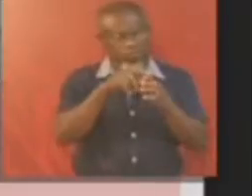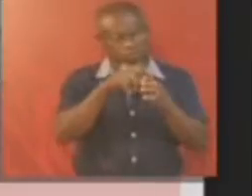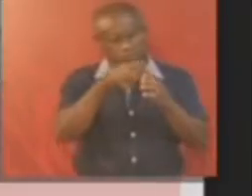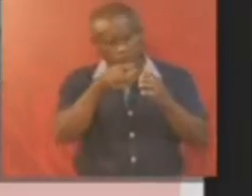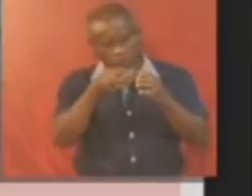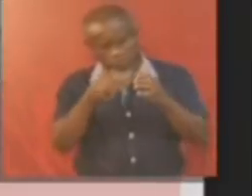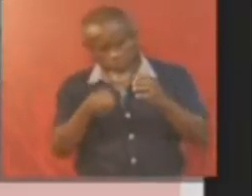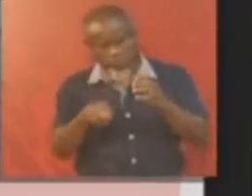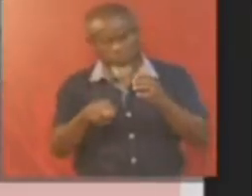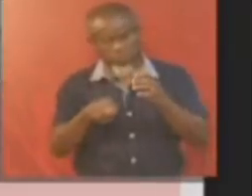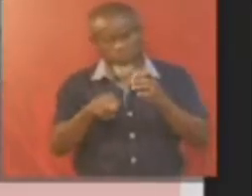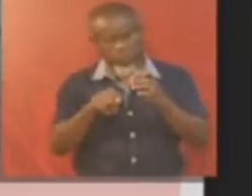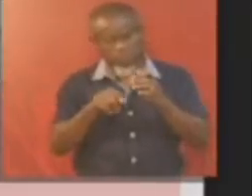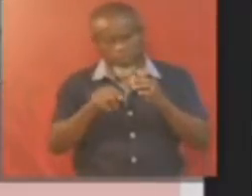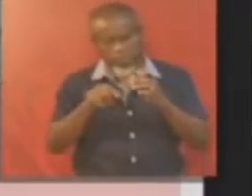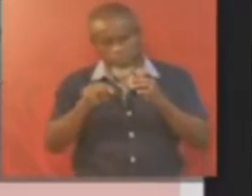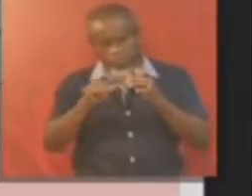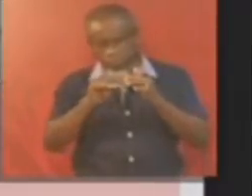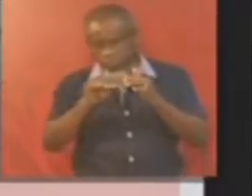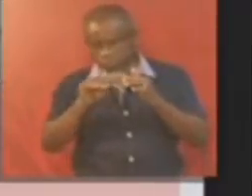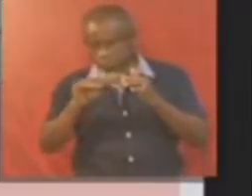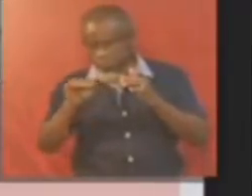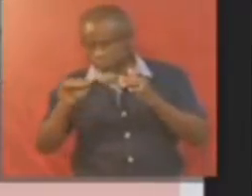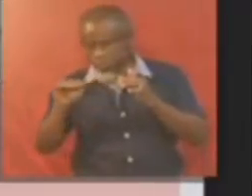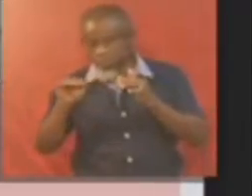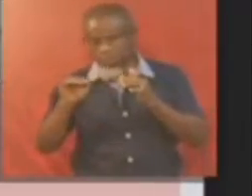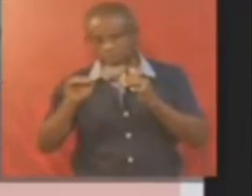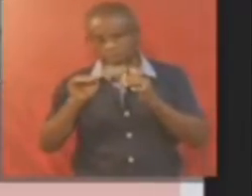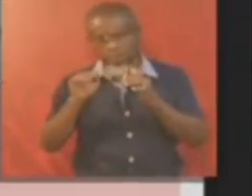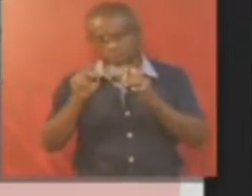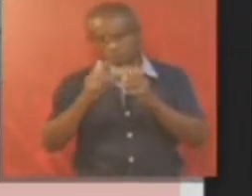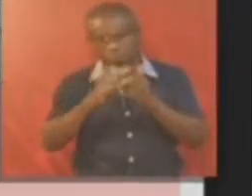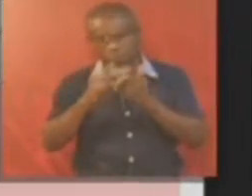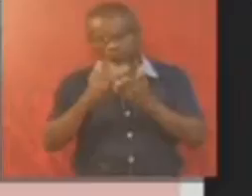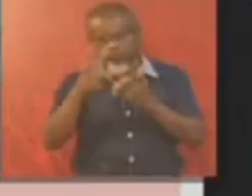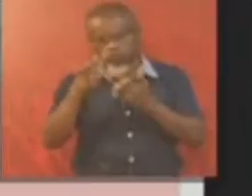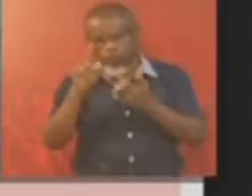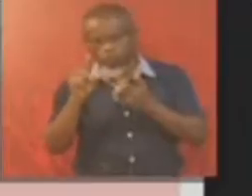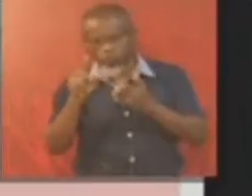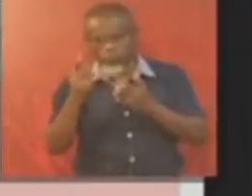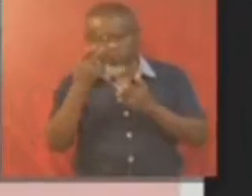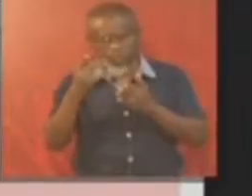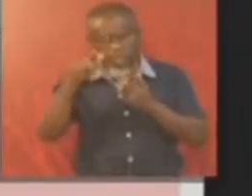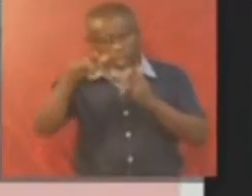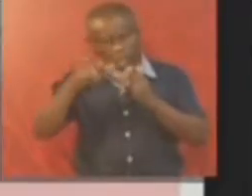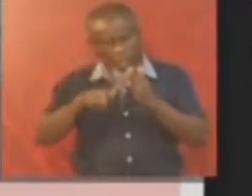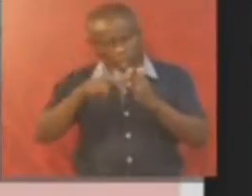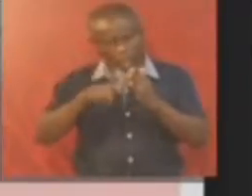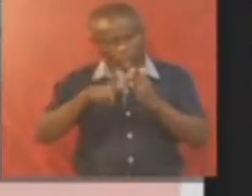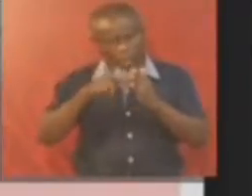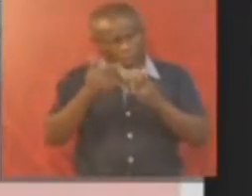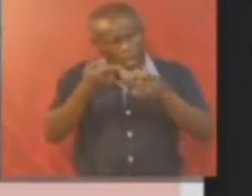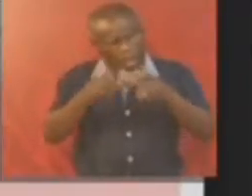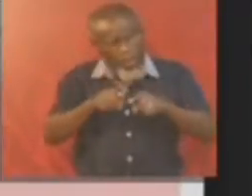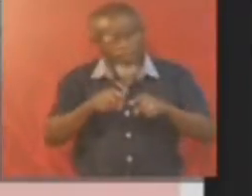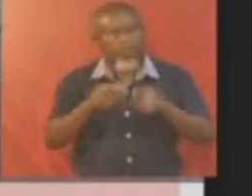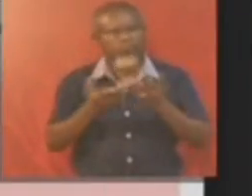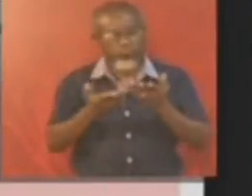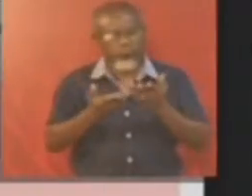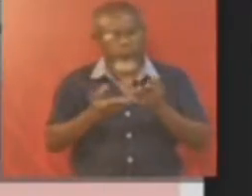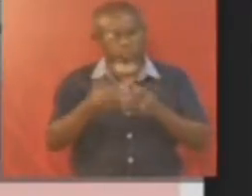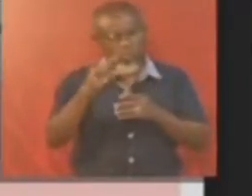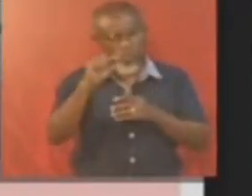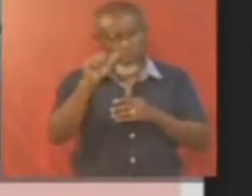into a sort of plateau level, and all the way down until week 41, we have a very, very low level of gastroenteritis in the country. Last